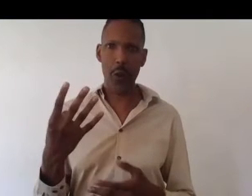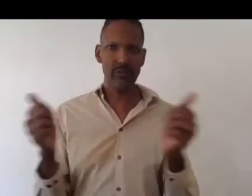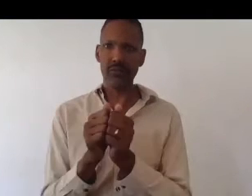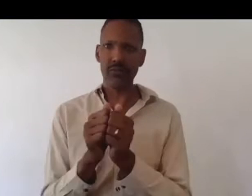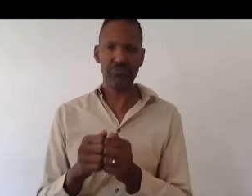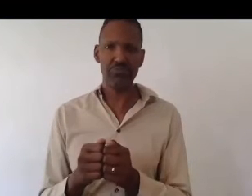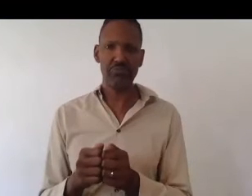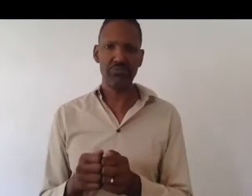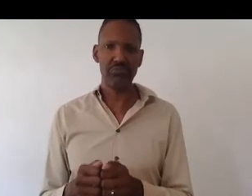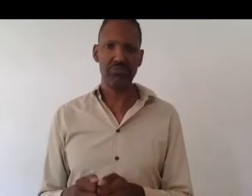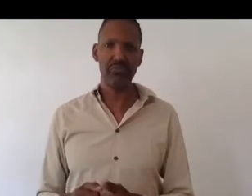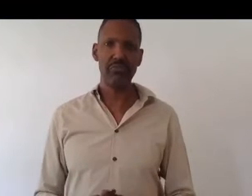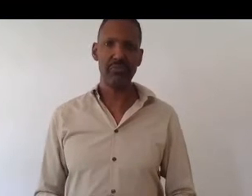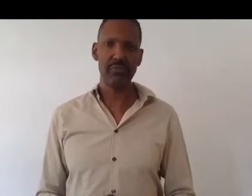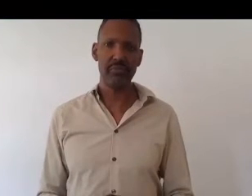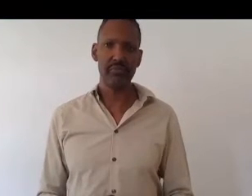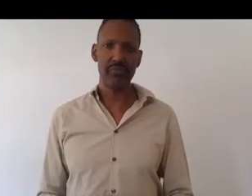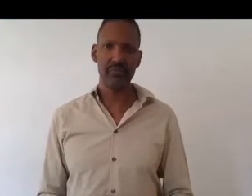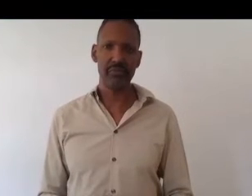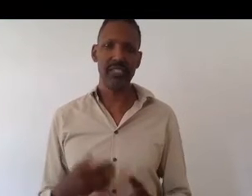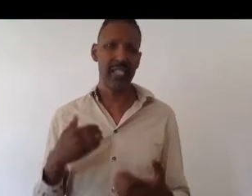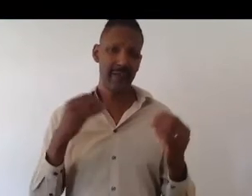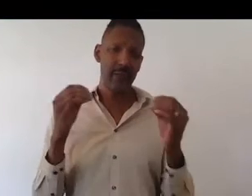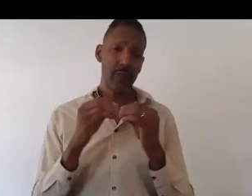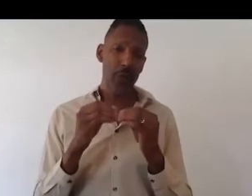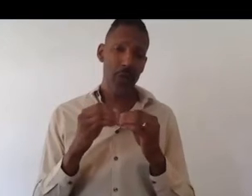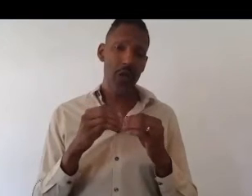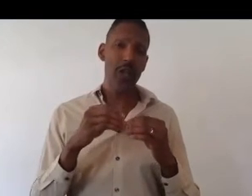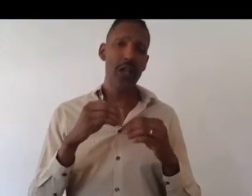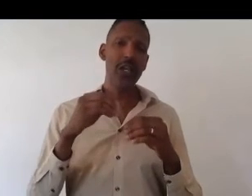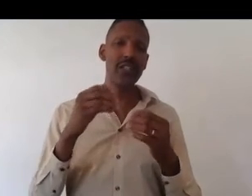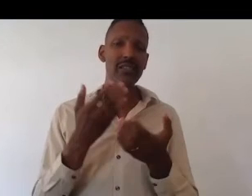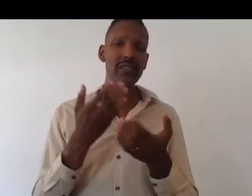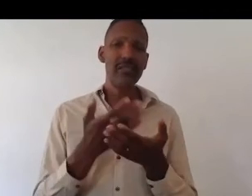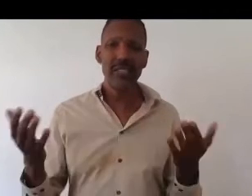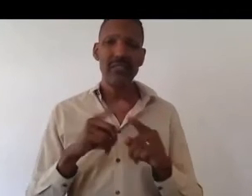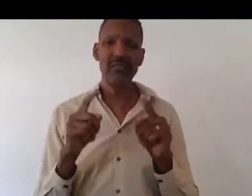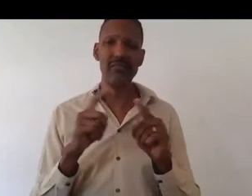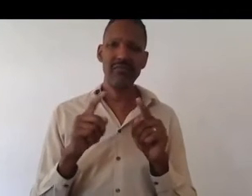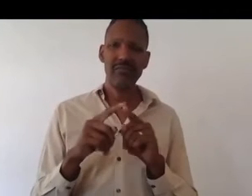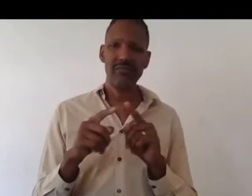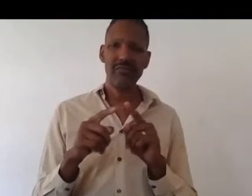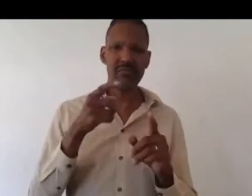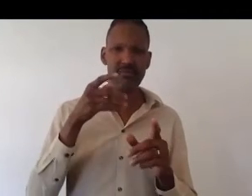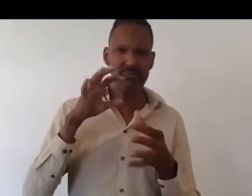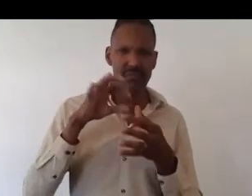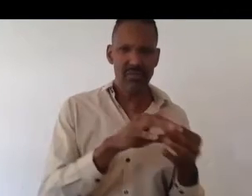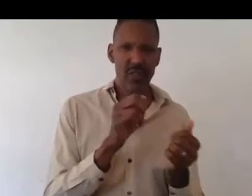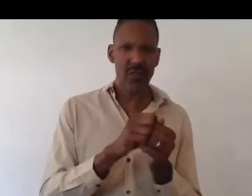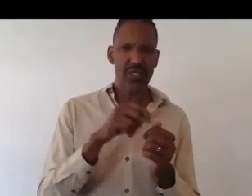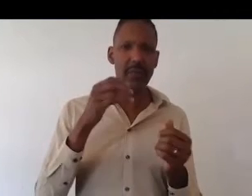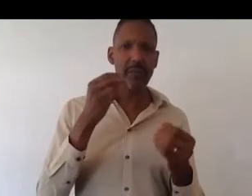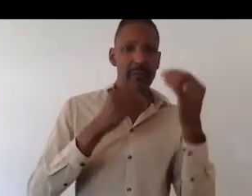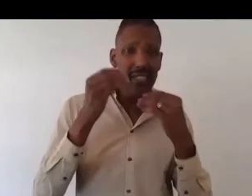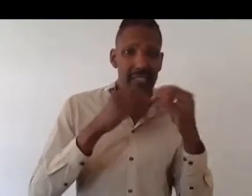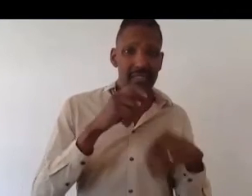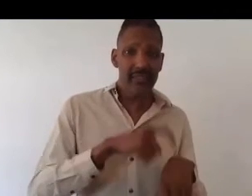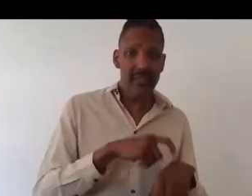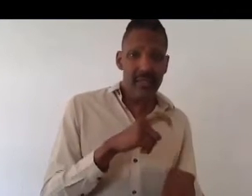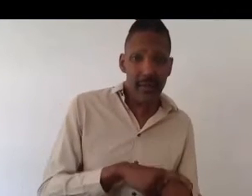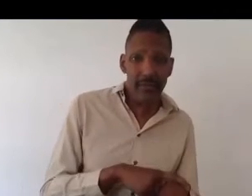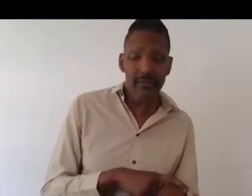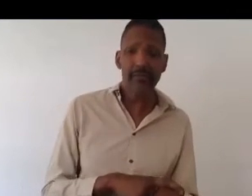disabilities during various routines of the day. So in this case, here's one draft that they're working on for a mealtime for